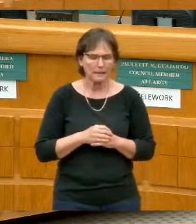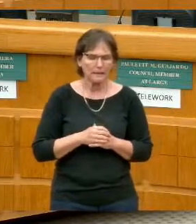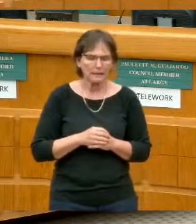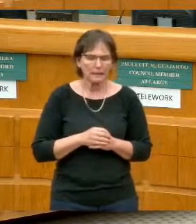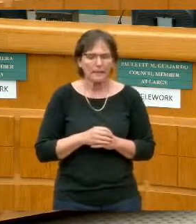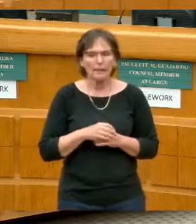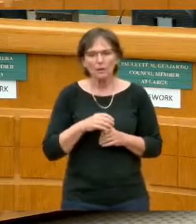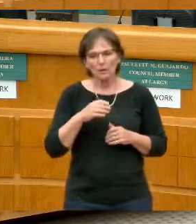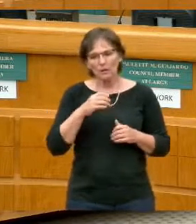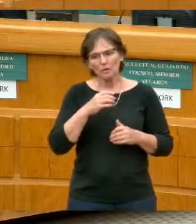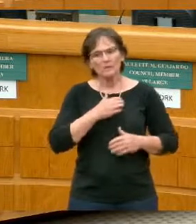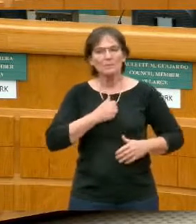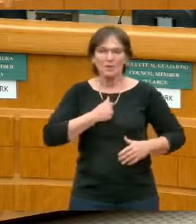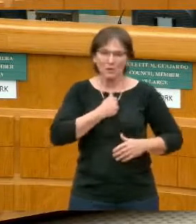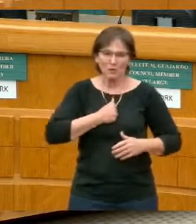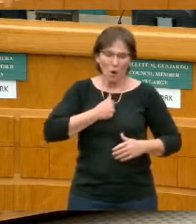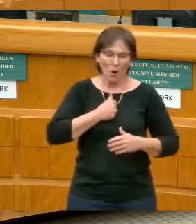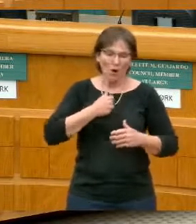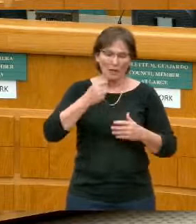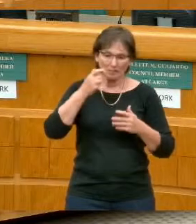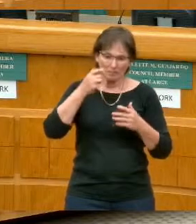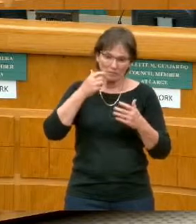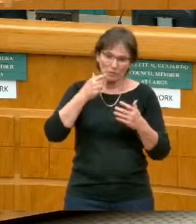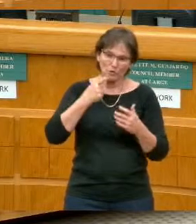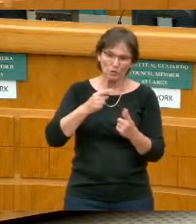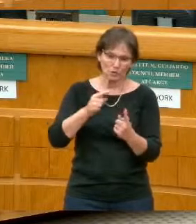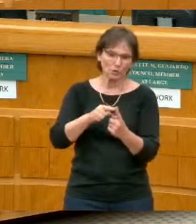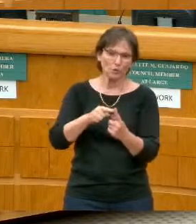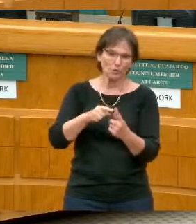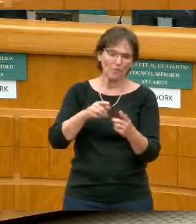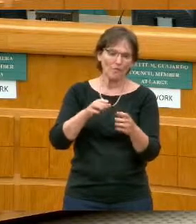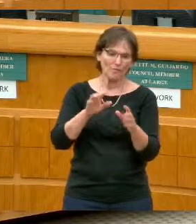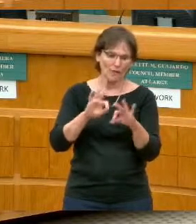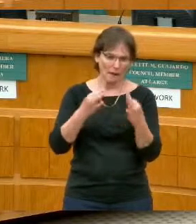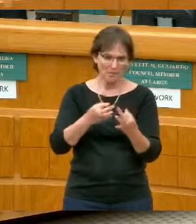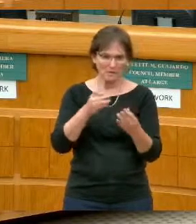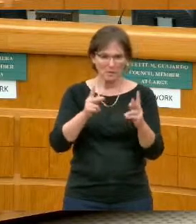these individuals that lost their battle to COVID-19.